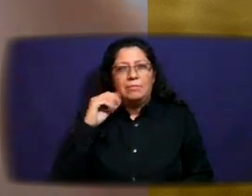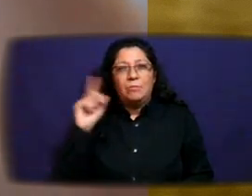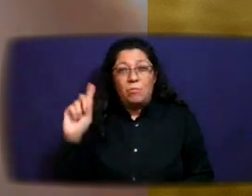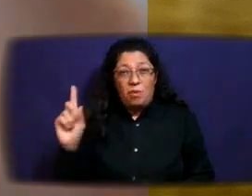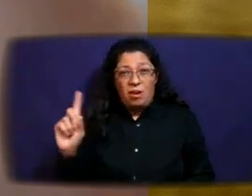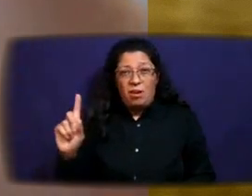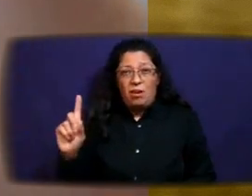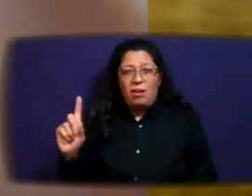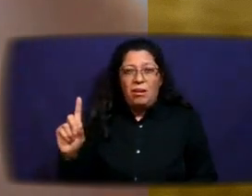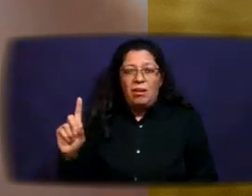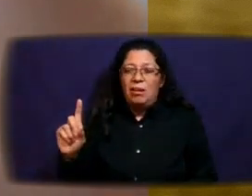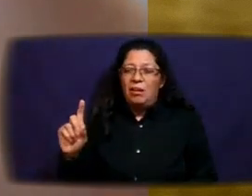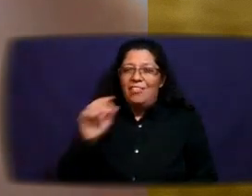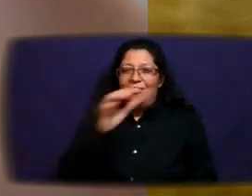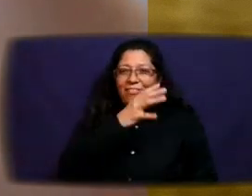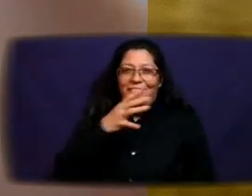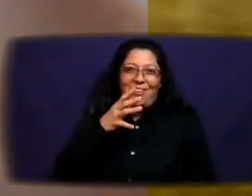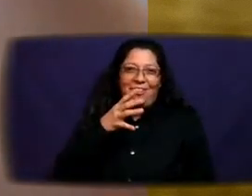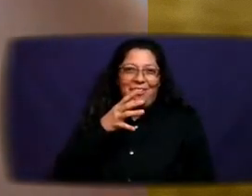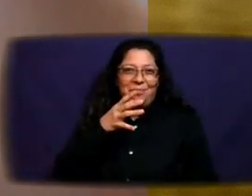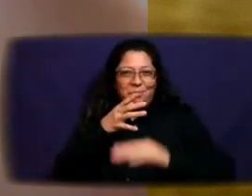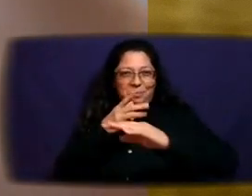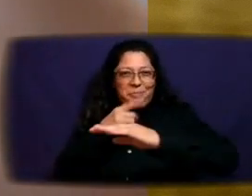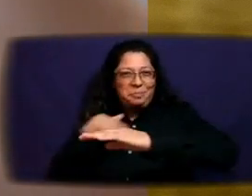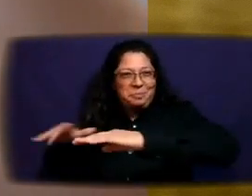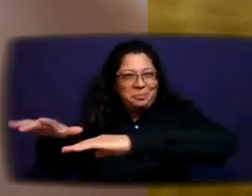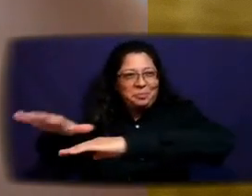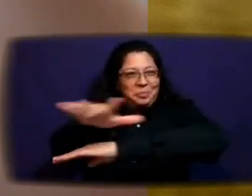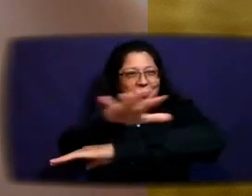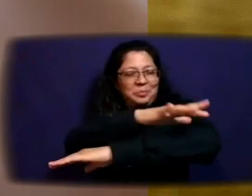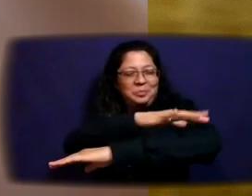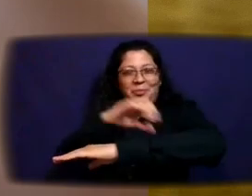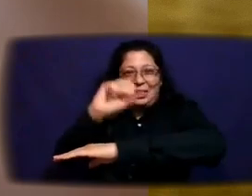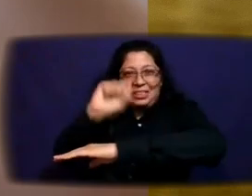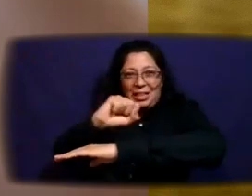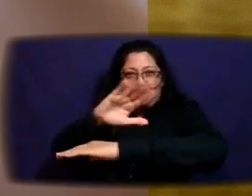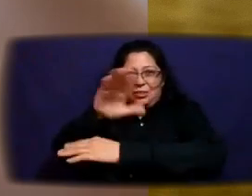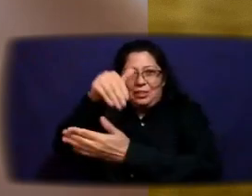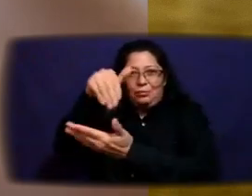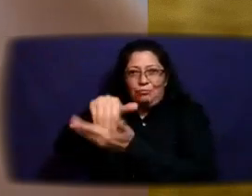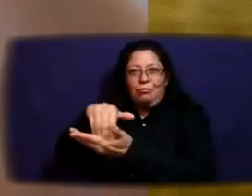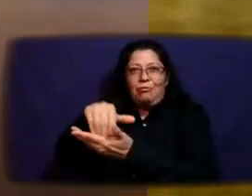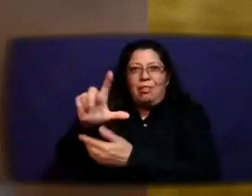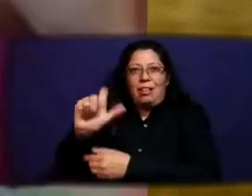Home is a farm in South Central Los Angeles.